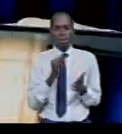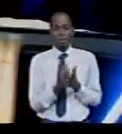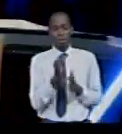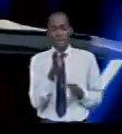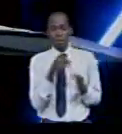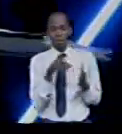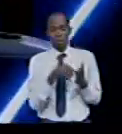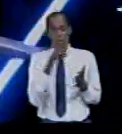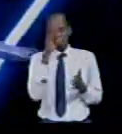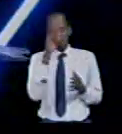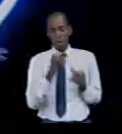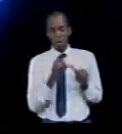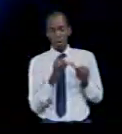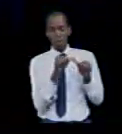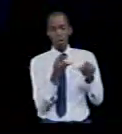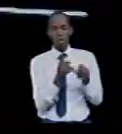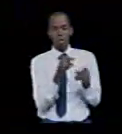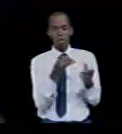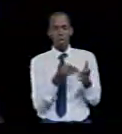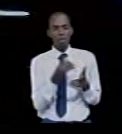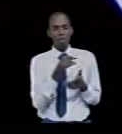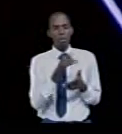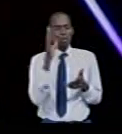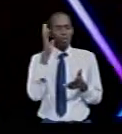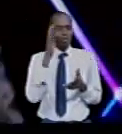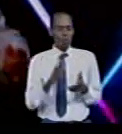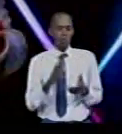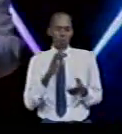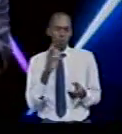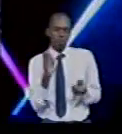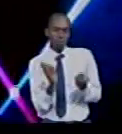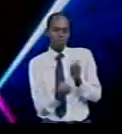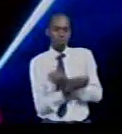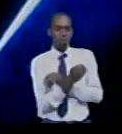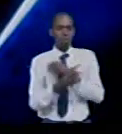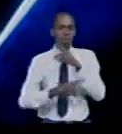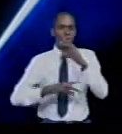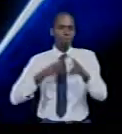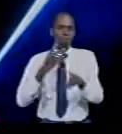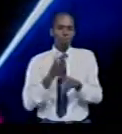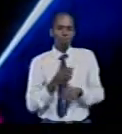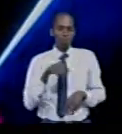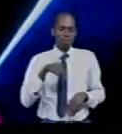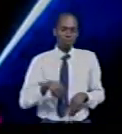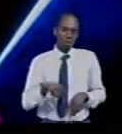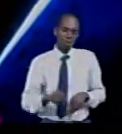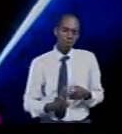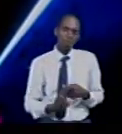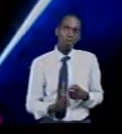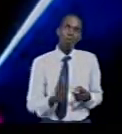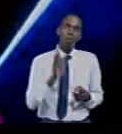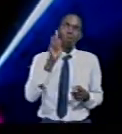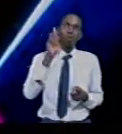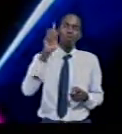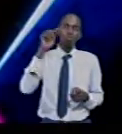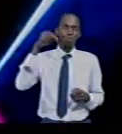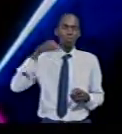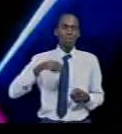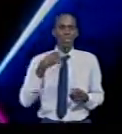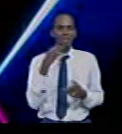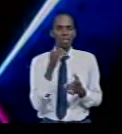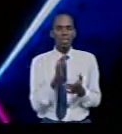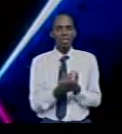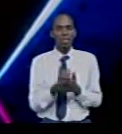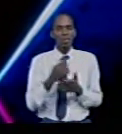like this, he'll turn the world upside down. True, true. Because when you come later, they said, the men that have turned